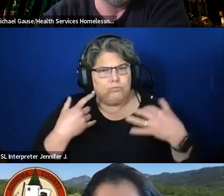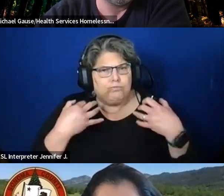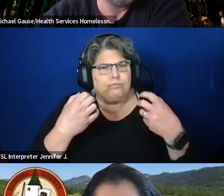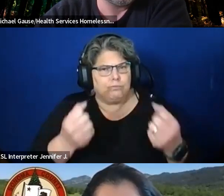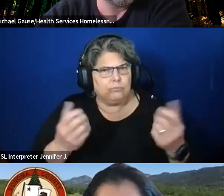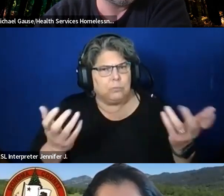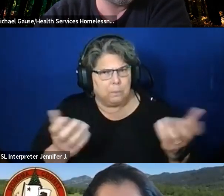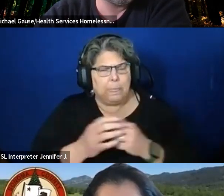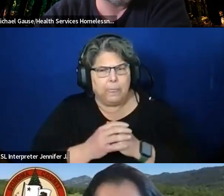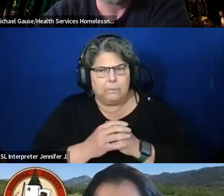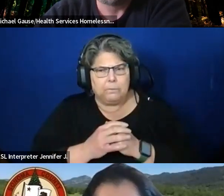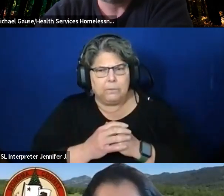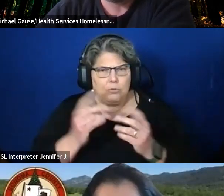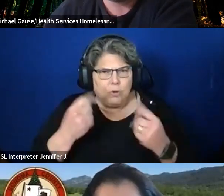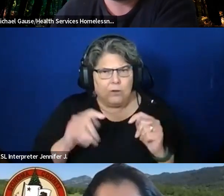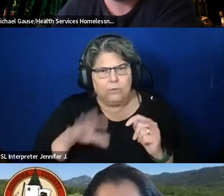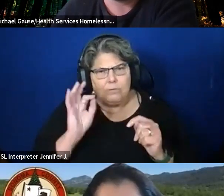housing.